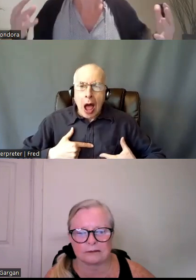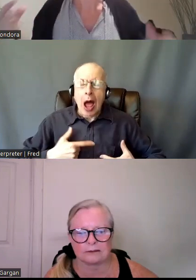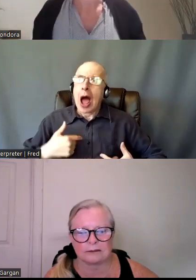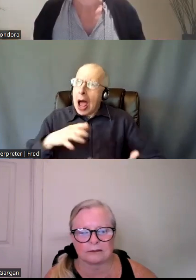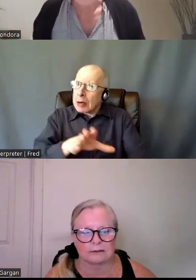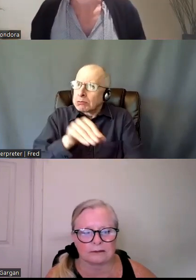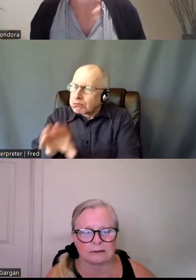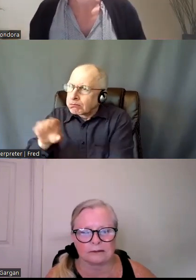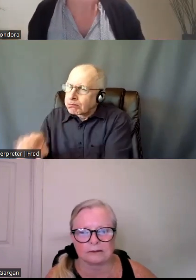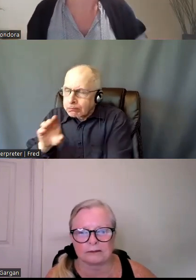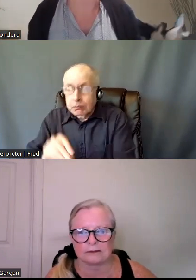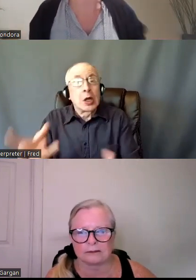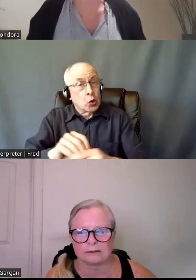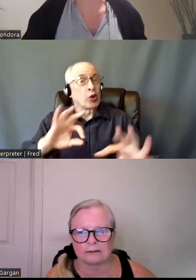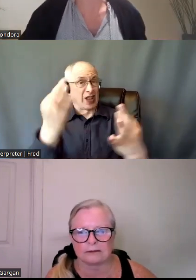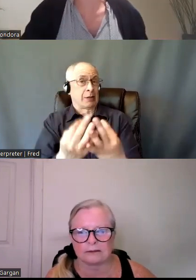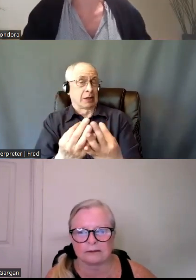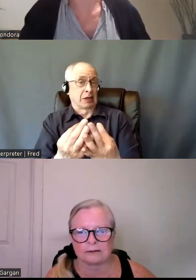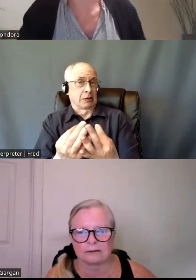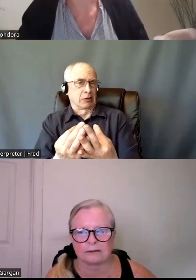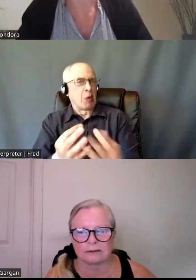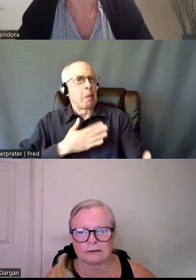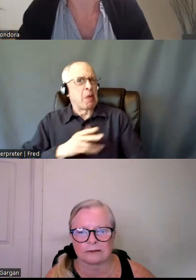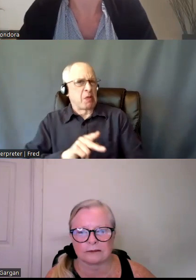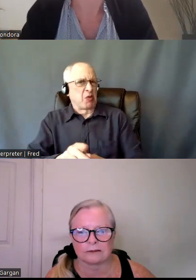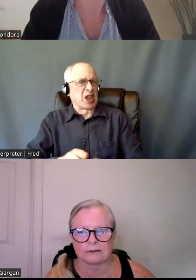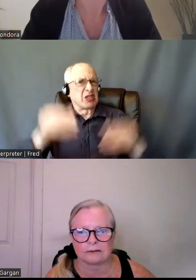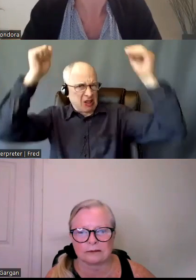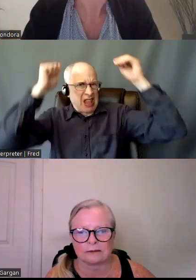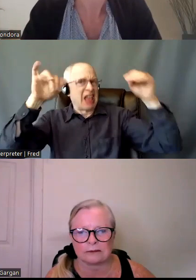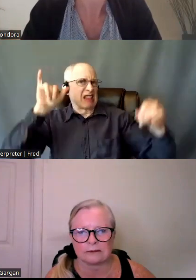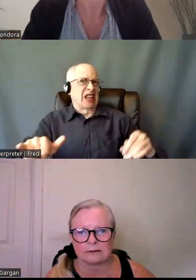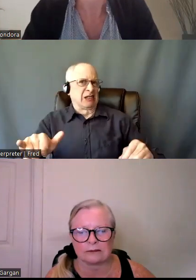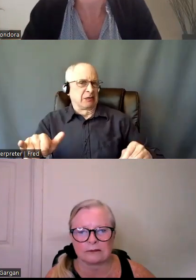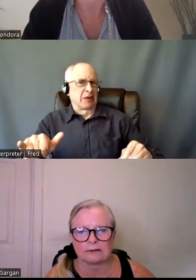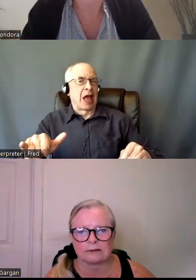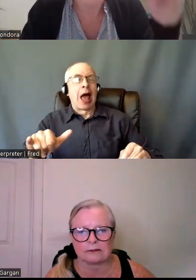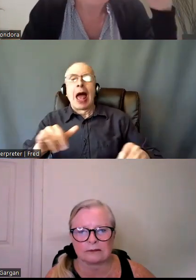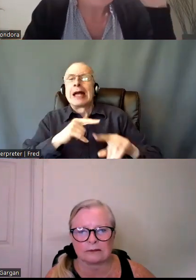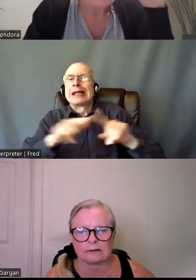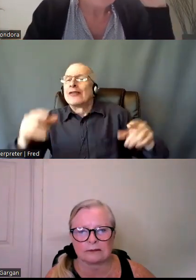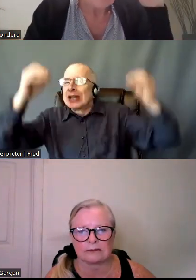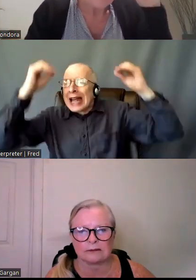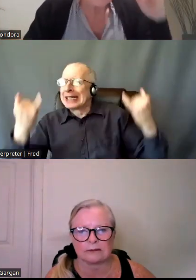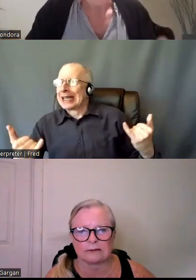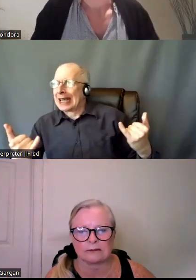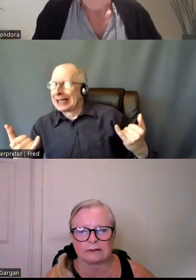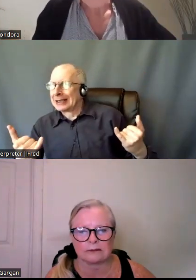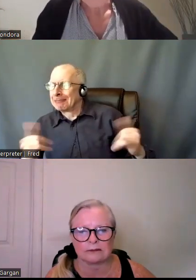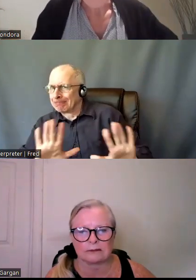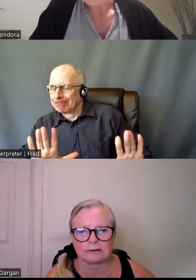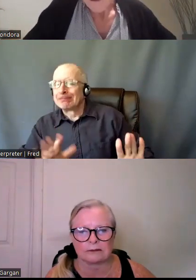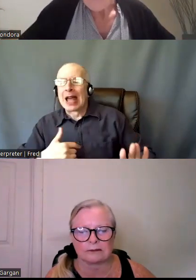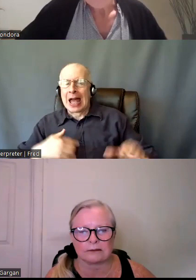little bit about the professional hat that I bring to the table, but I'm also wearing a different hat today. I'm wearing a